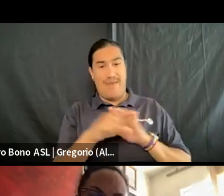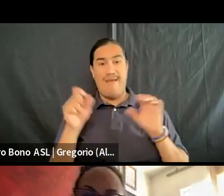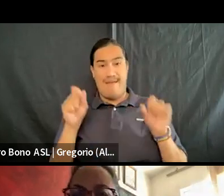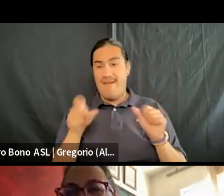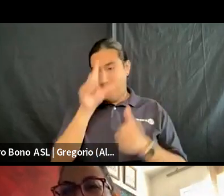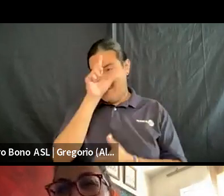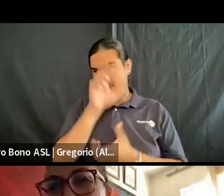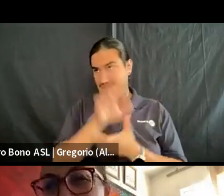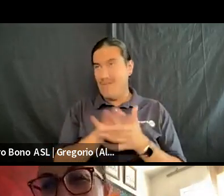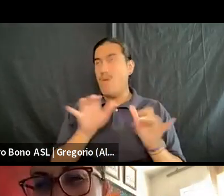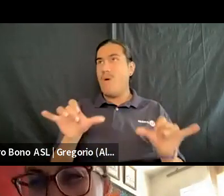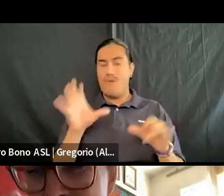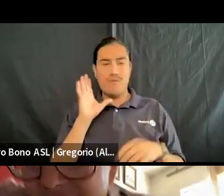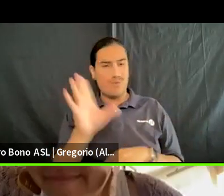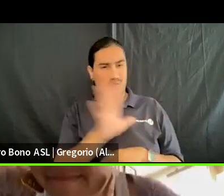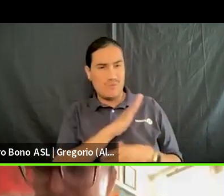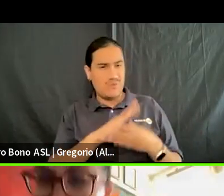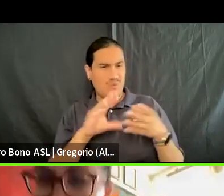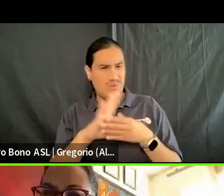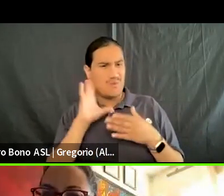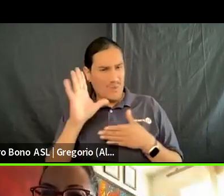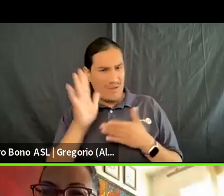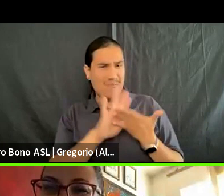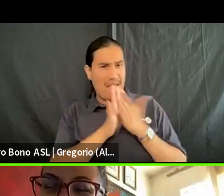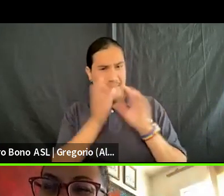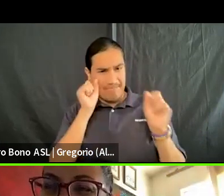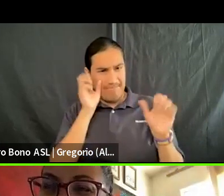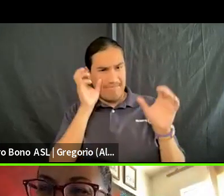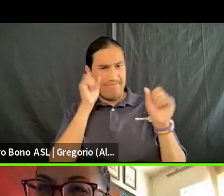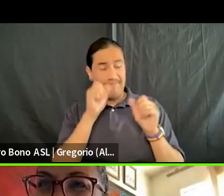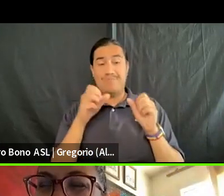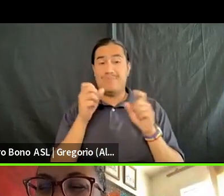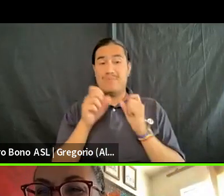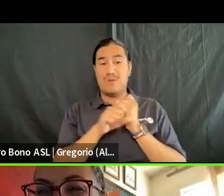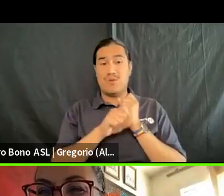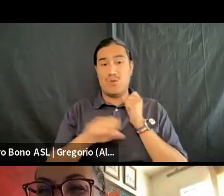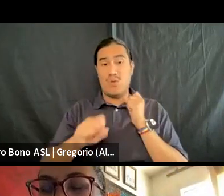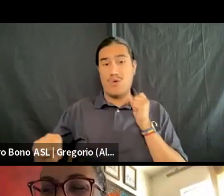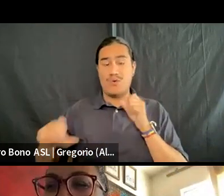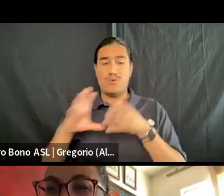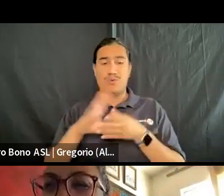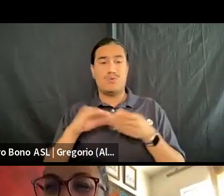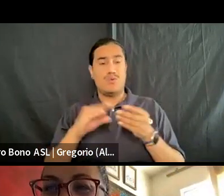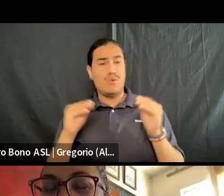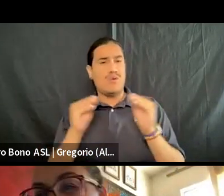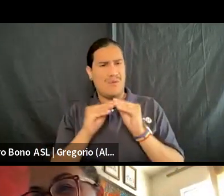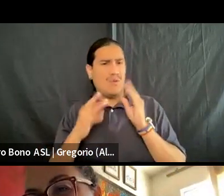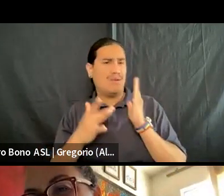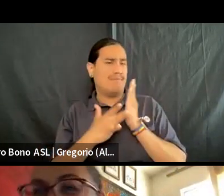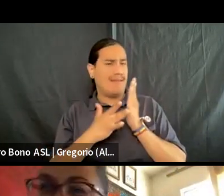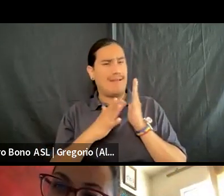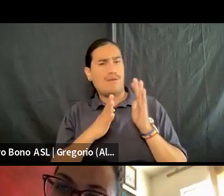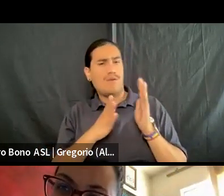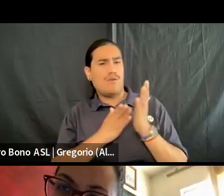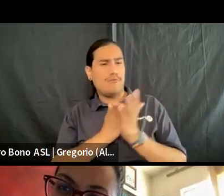are going to be fascinating. You know, the longer the story, the more technical games you have to play and learn,